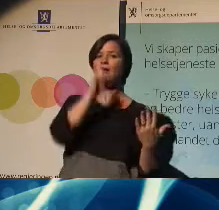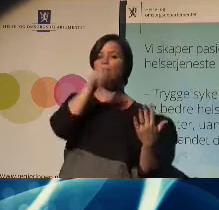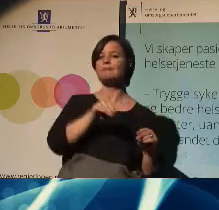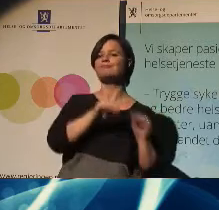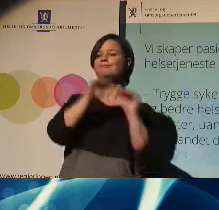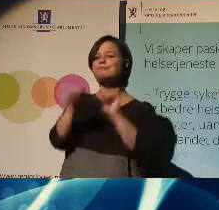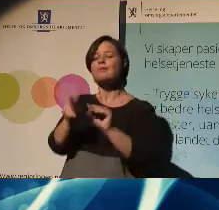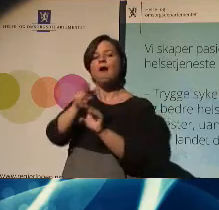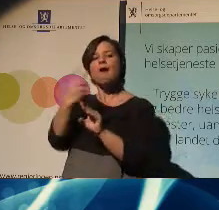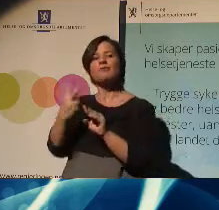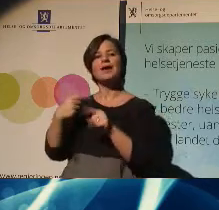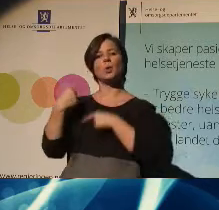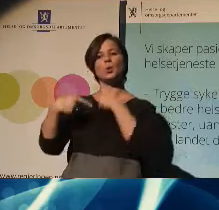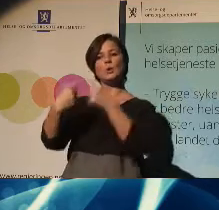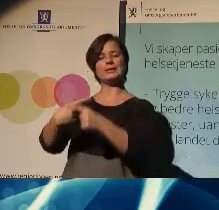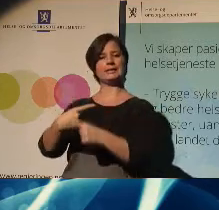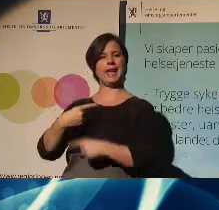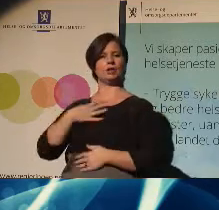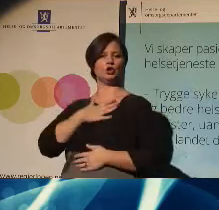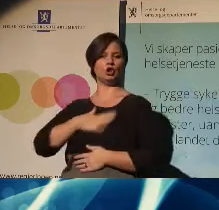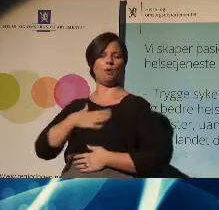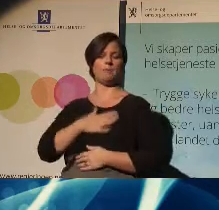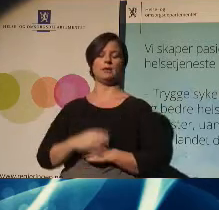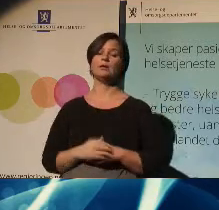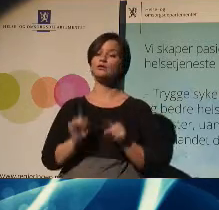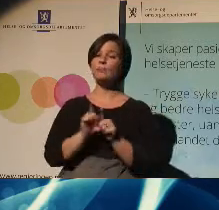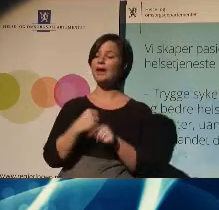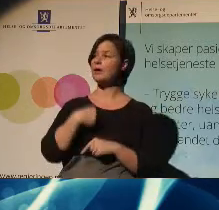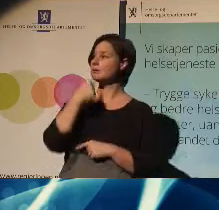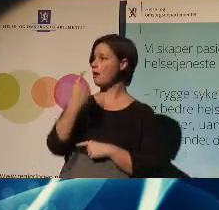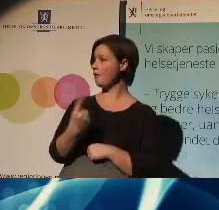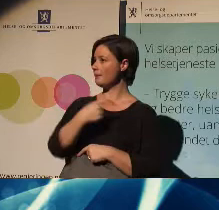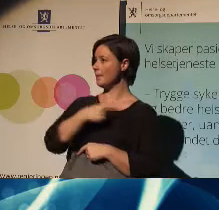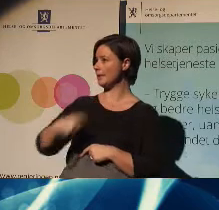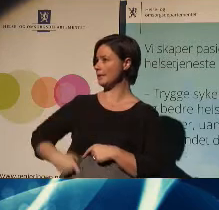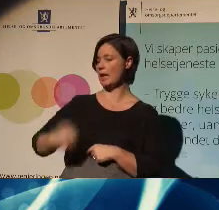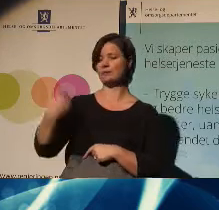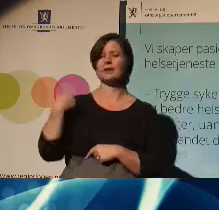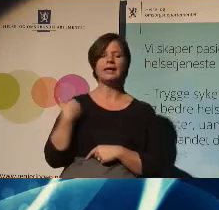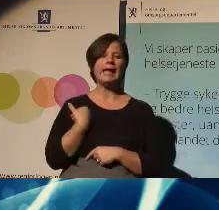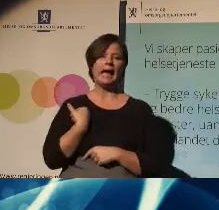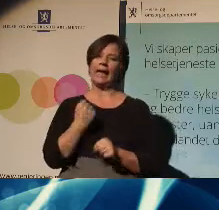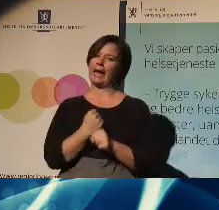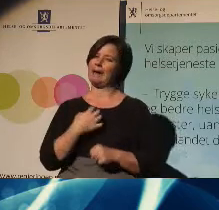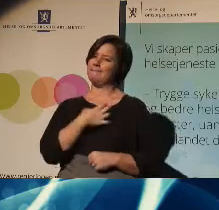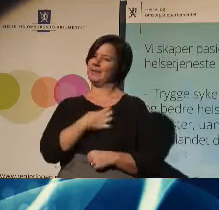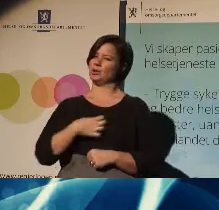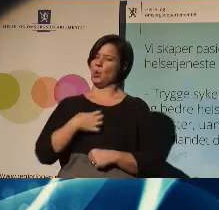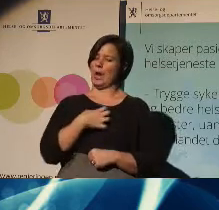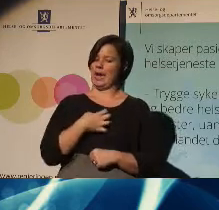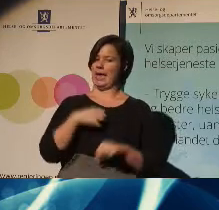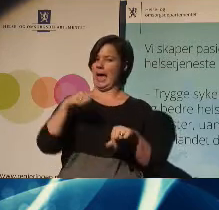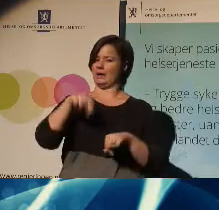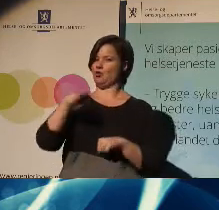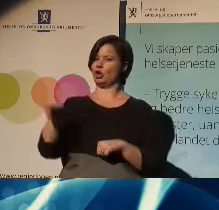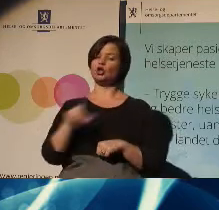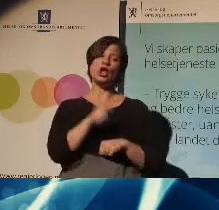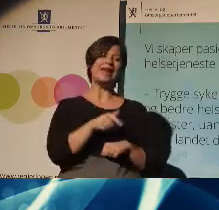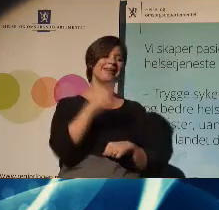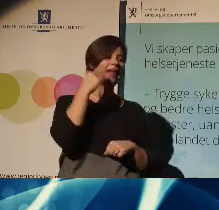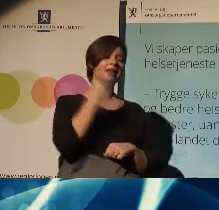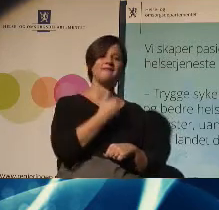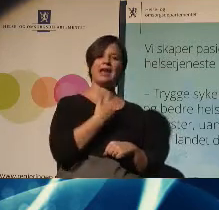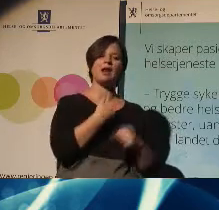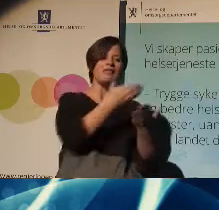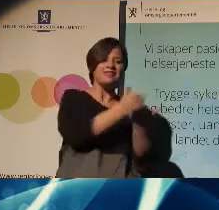other chronic conditions. And I told the minister that I envy Norway because Holland has a fragmented healthcare system